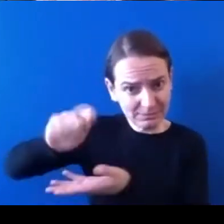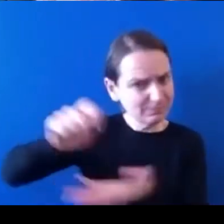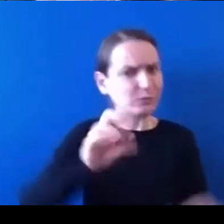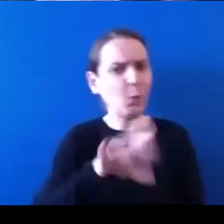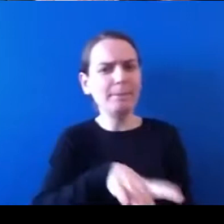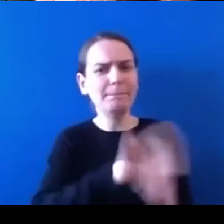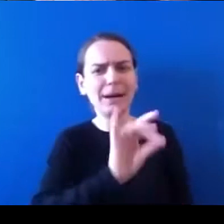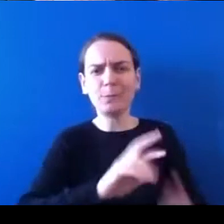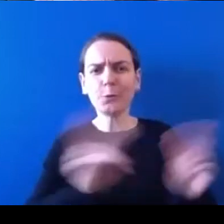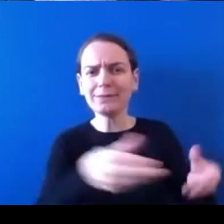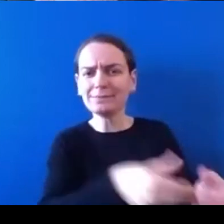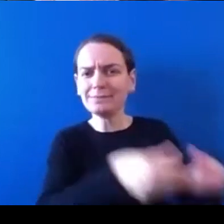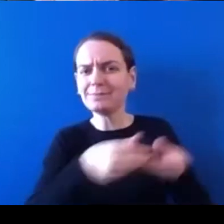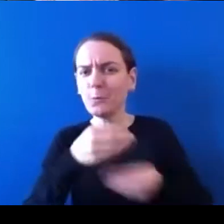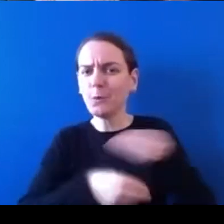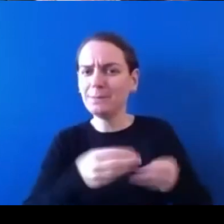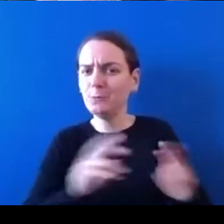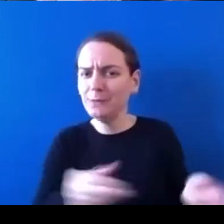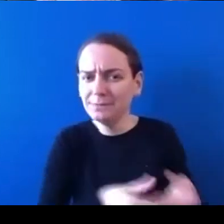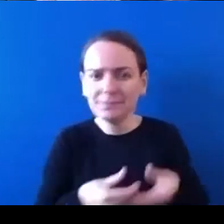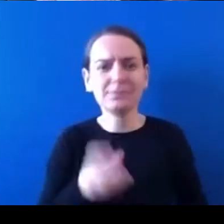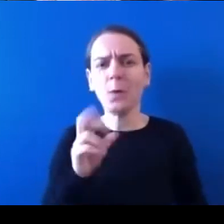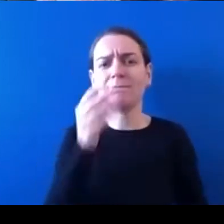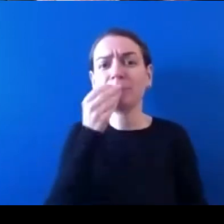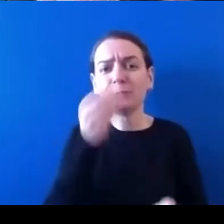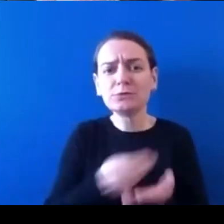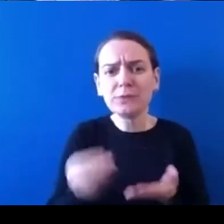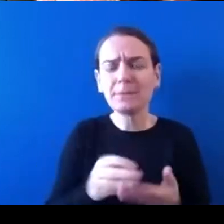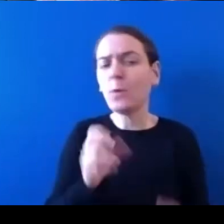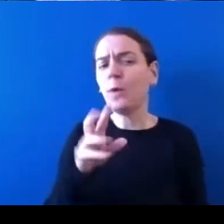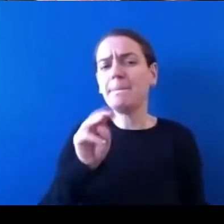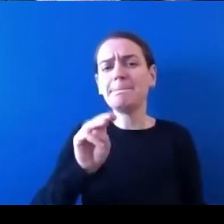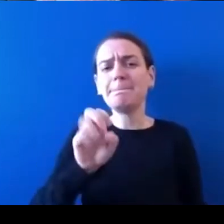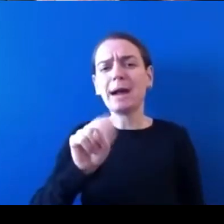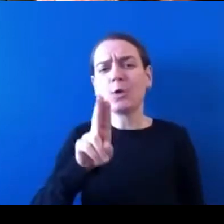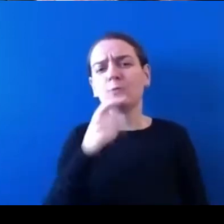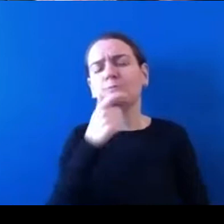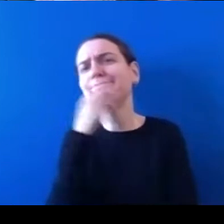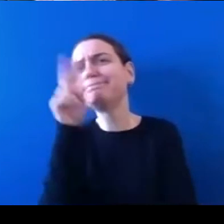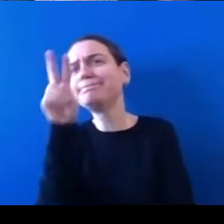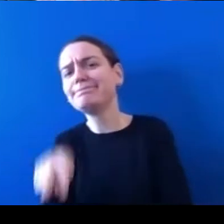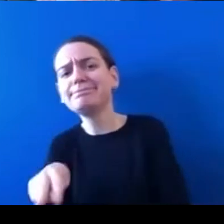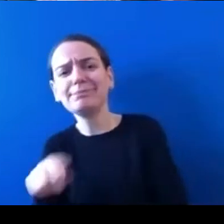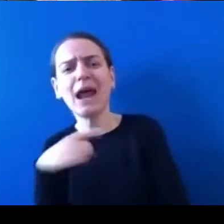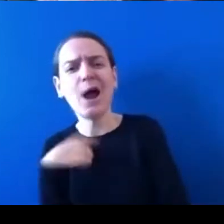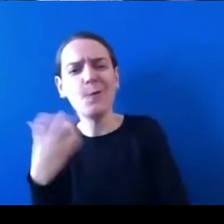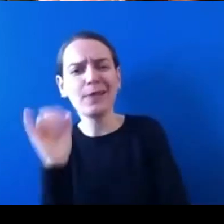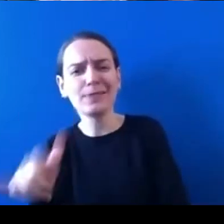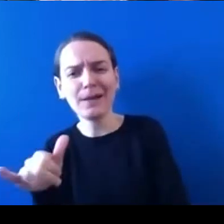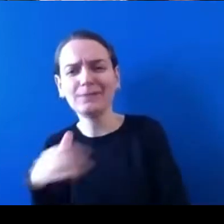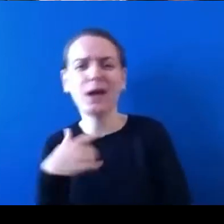And this is different than COVID, but it will go back to a buffet or multi-food